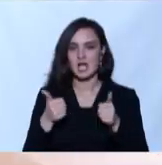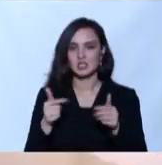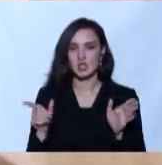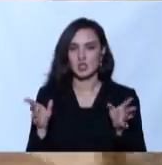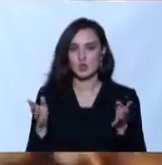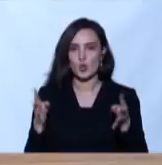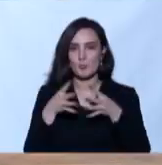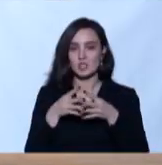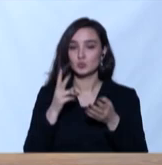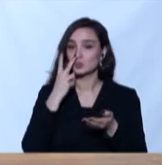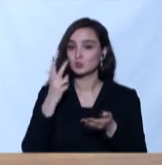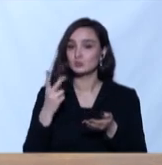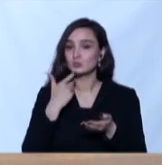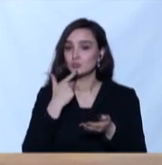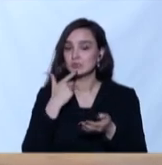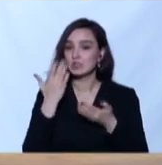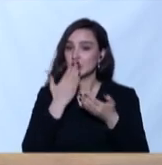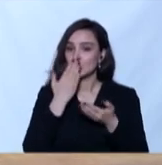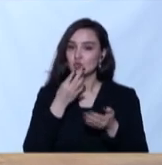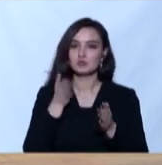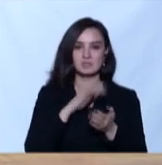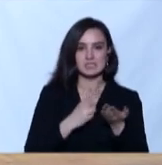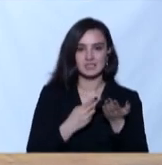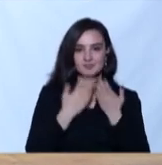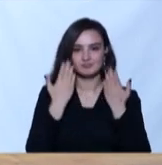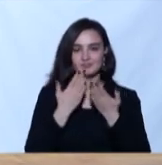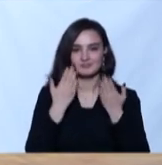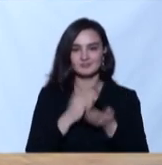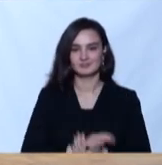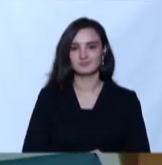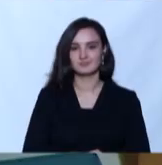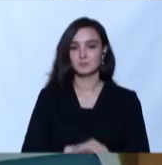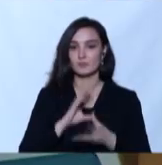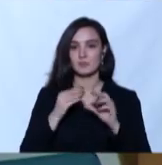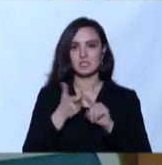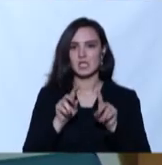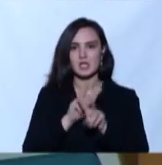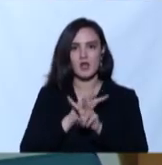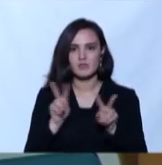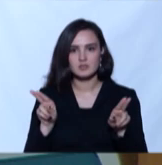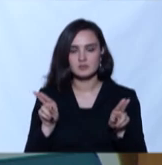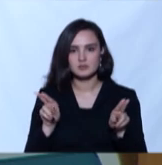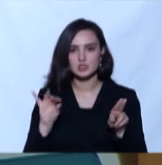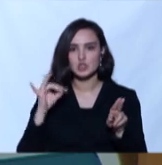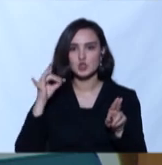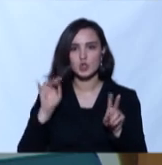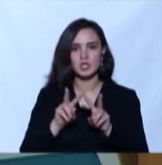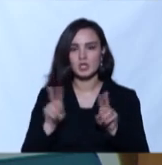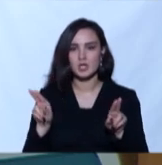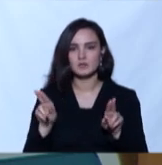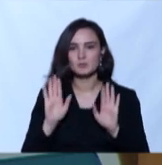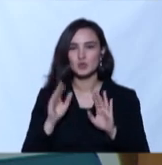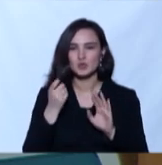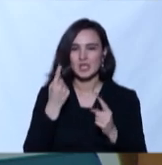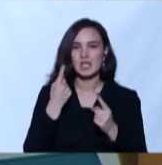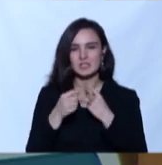should watch the book, watch the movie, and read the book. Well, they're actually very similar. There's only